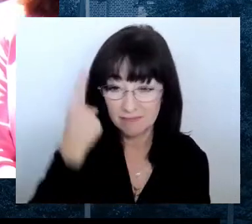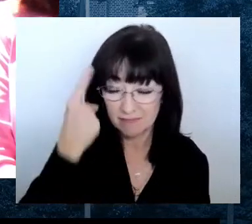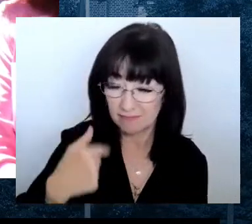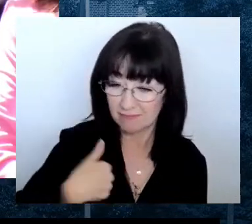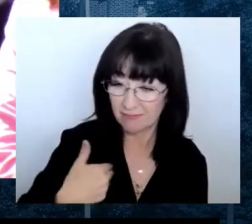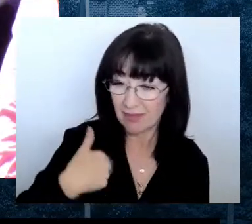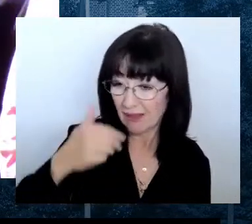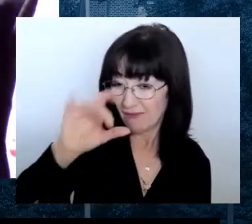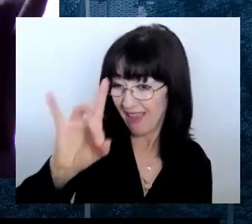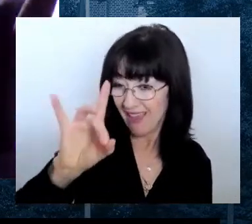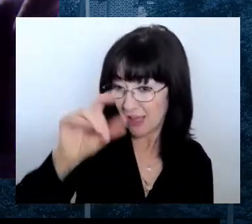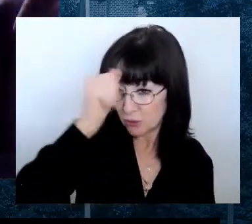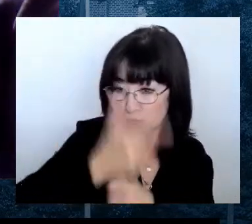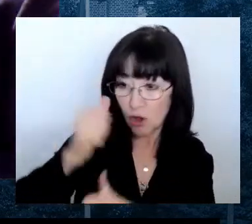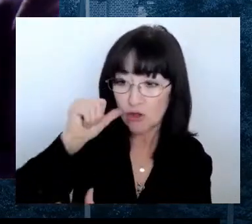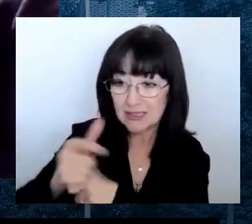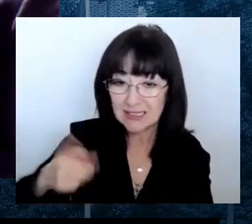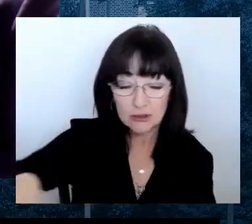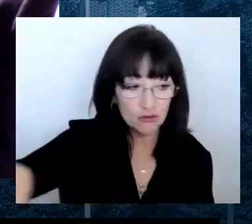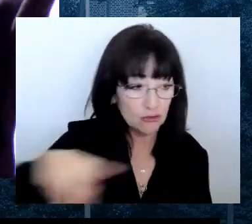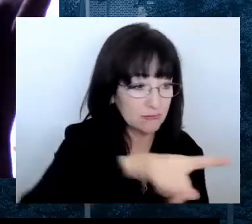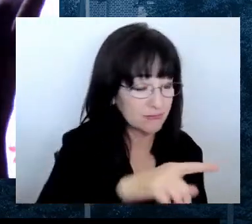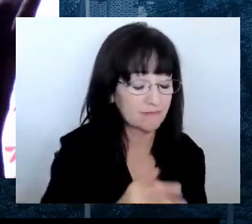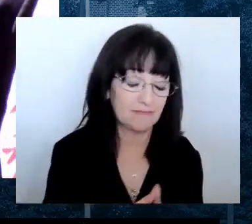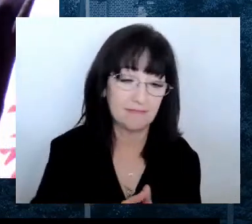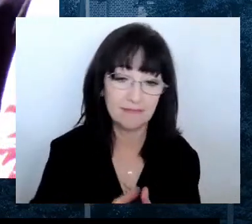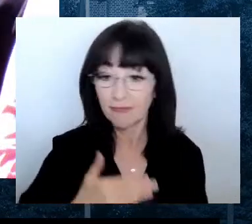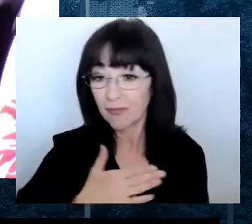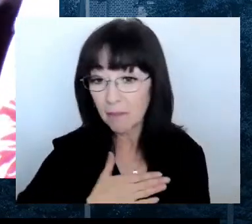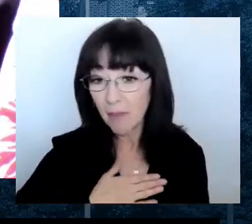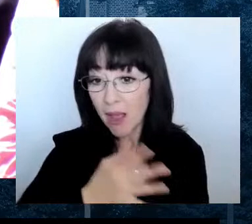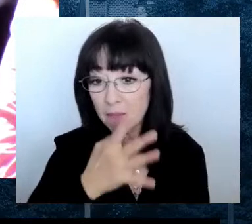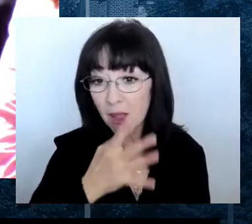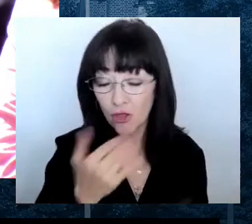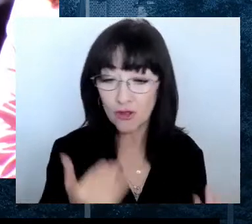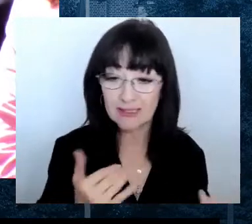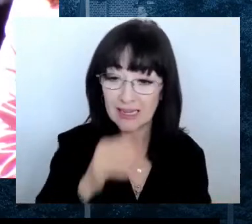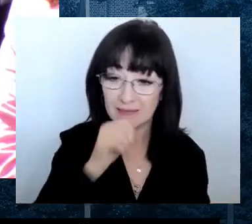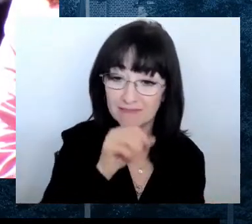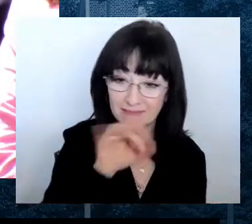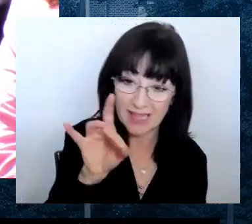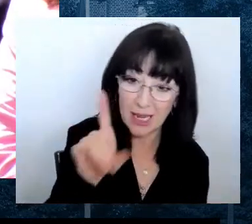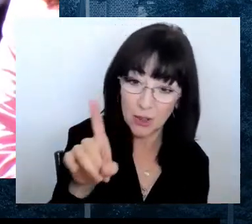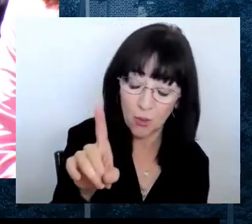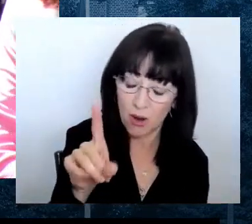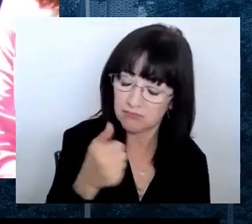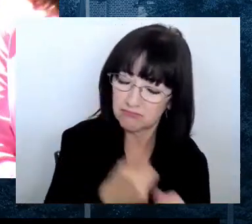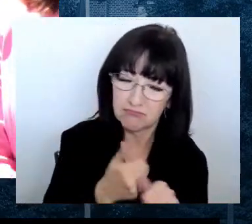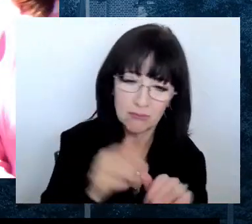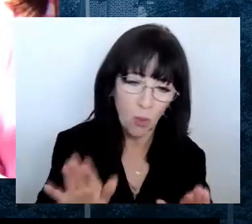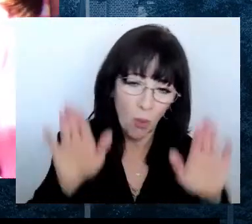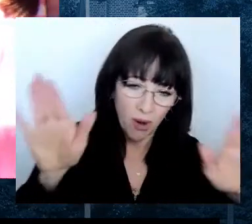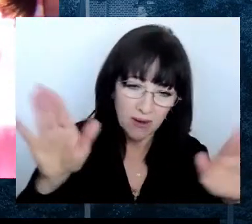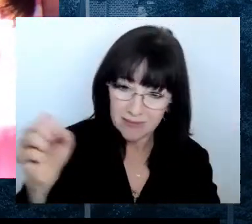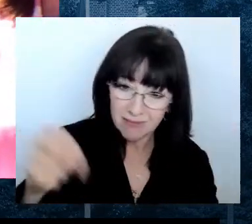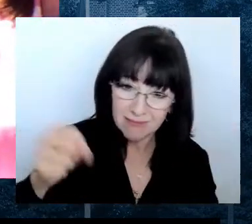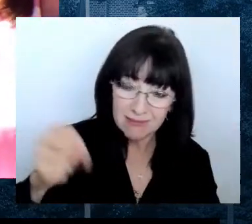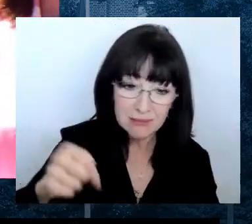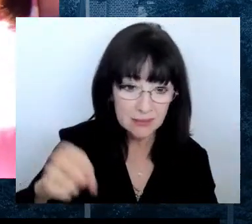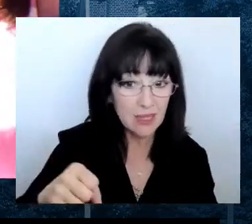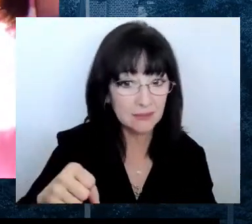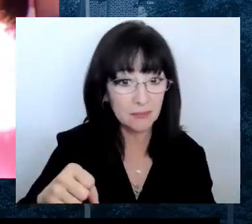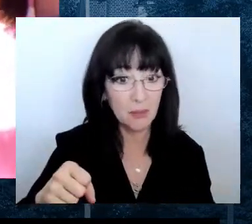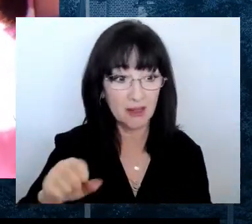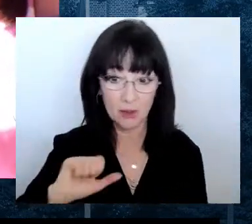mother who's wonderful. It takes all of us to make sure that